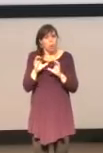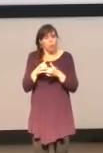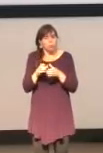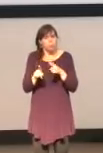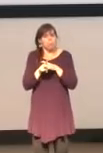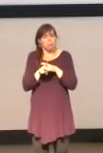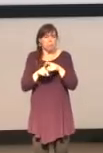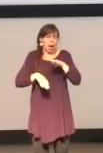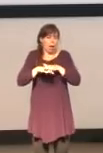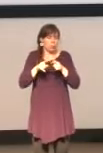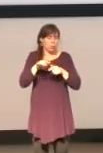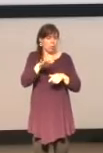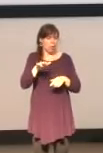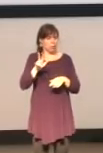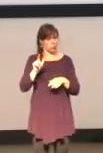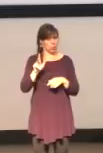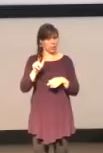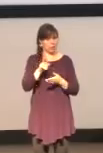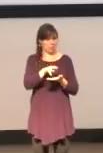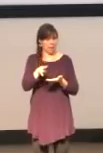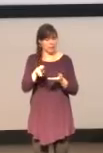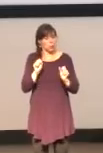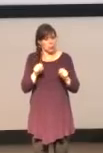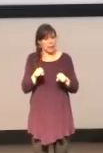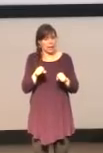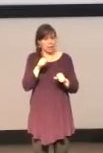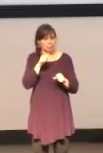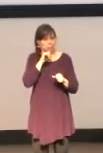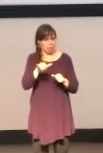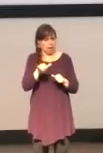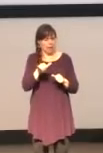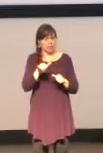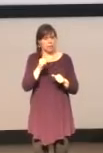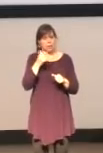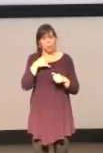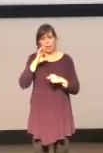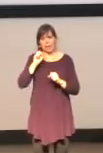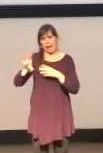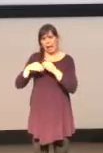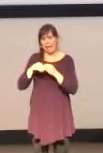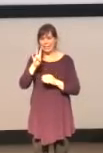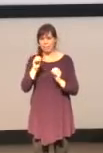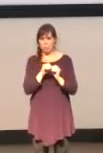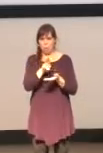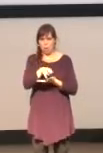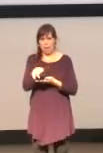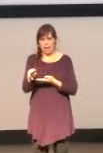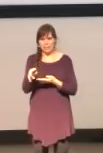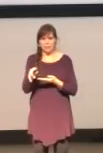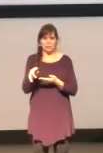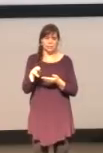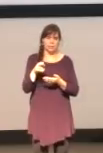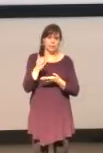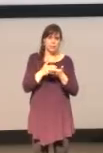about 23 ICU beds needed, and that's by adding an additional 7 beds and some 4 beds